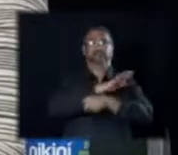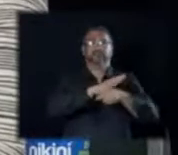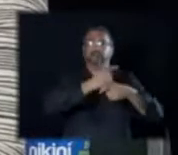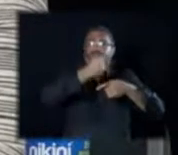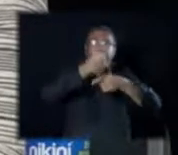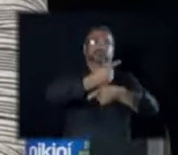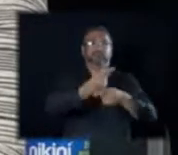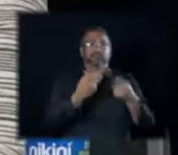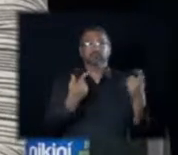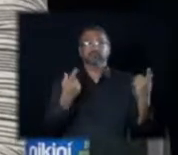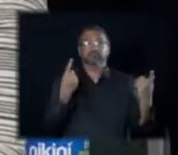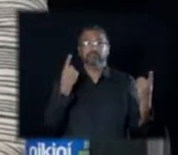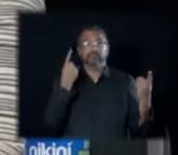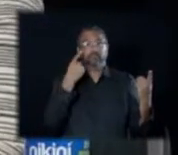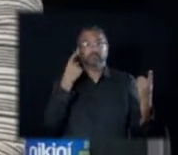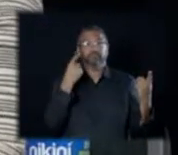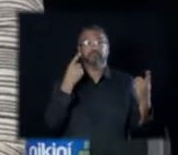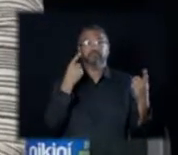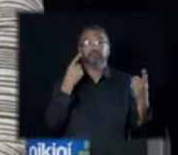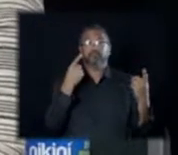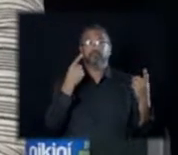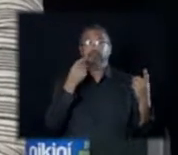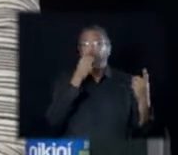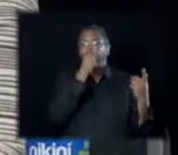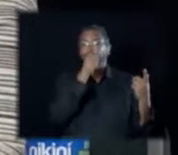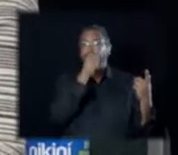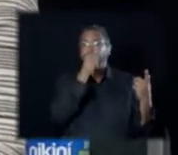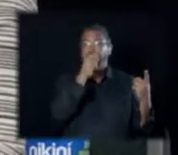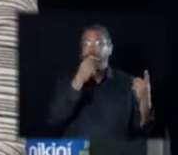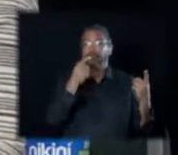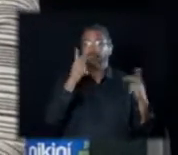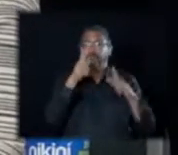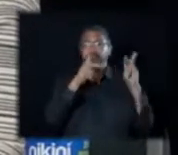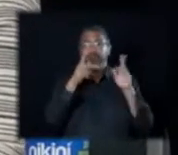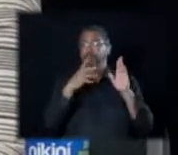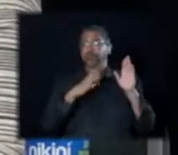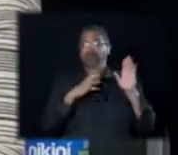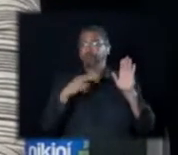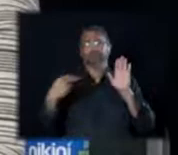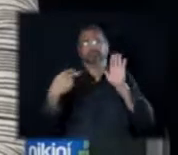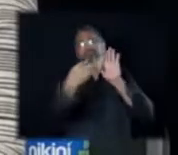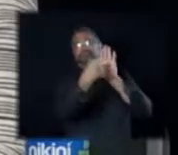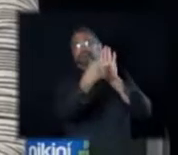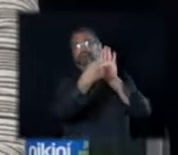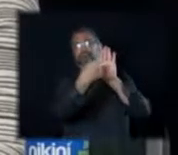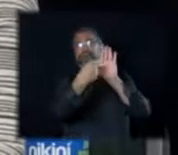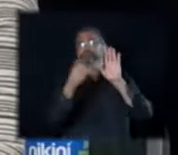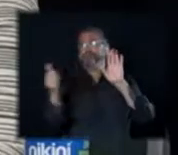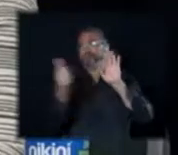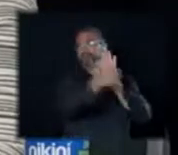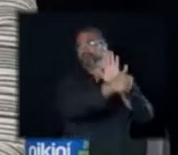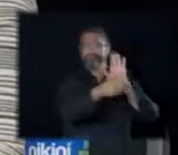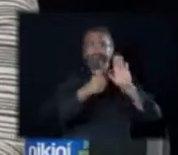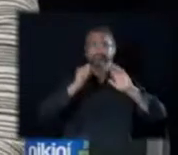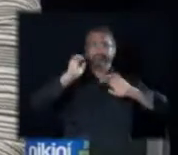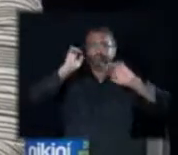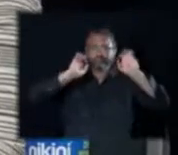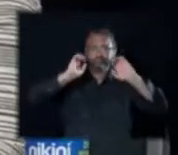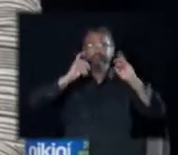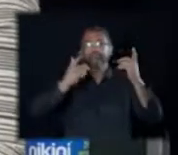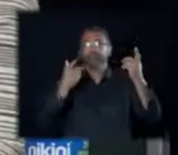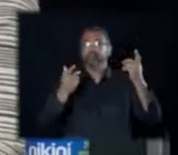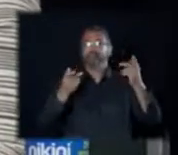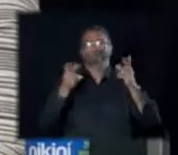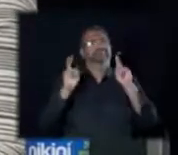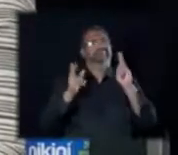effectively, completely, in a manner that it is available so that the different stakeholders can analyze